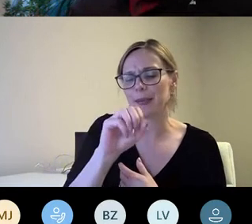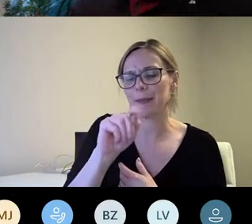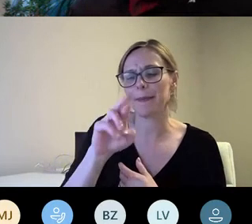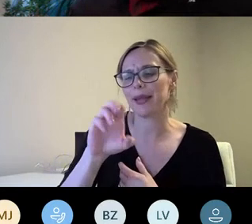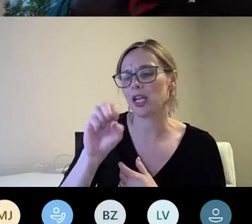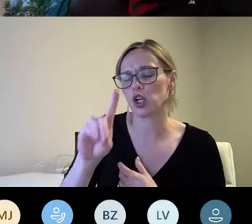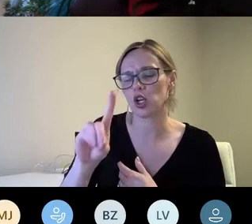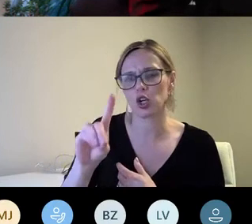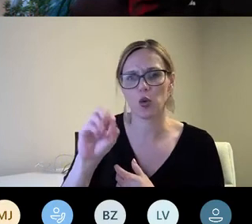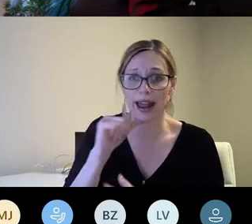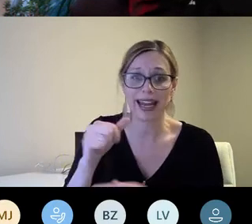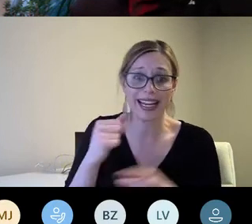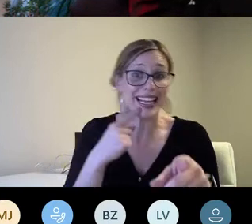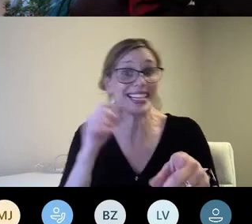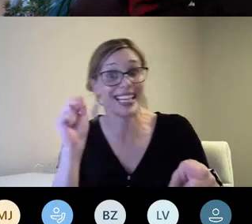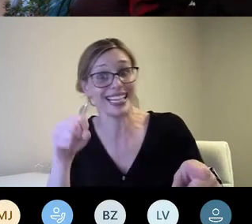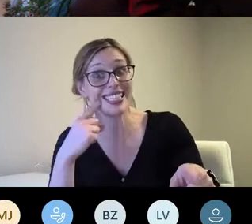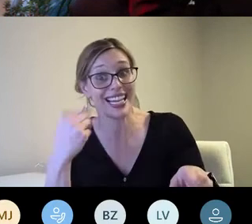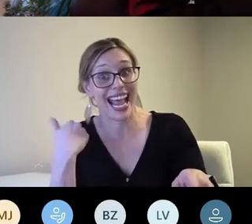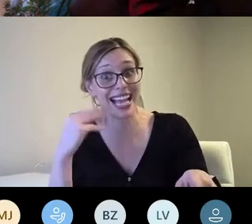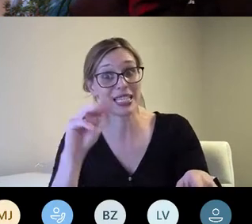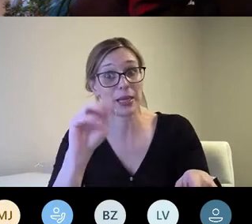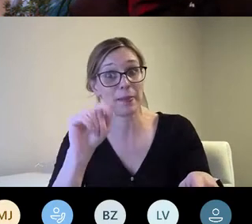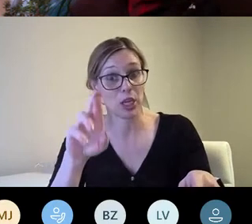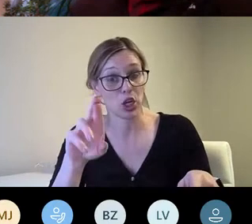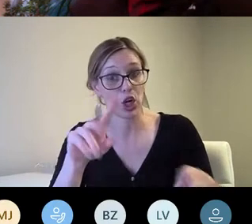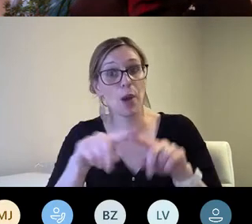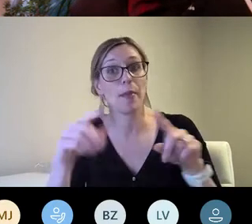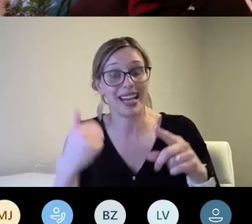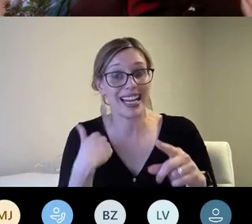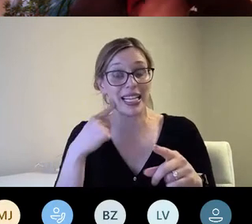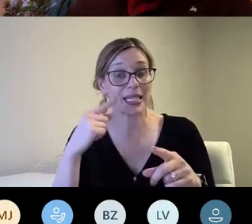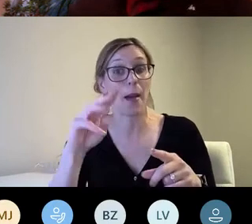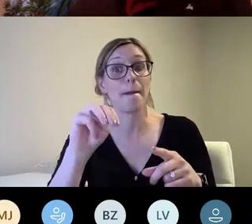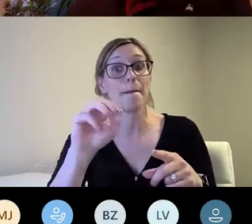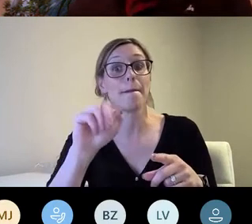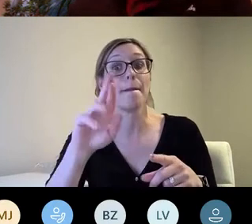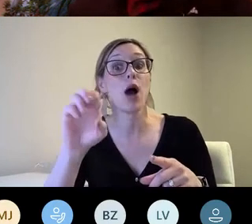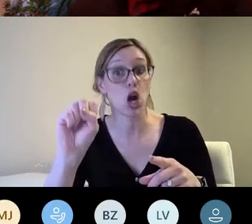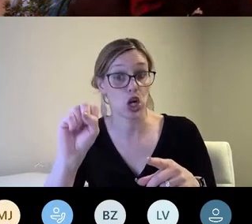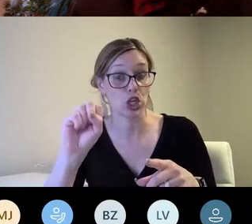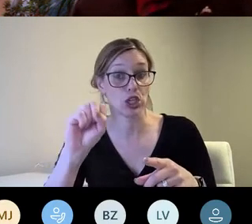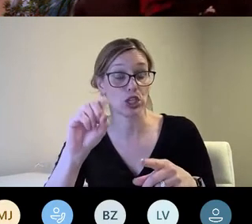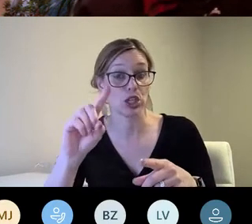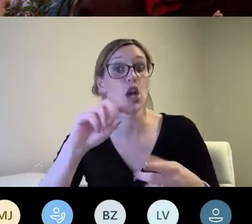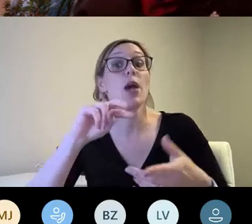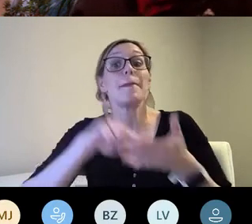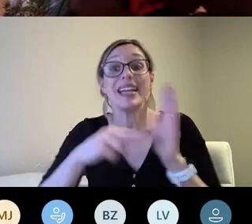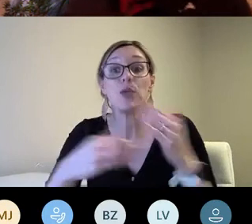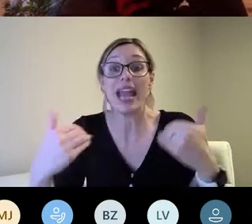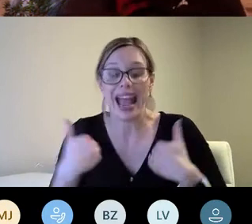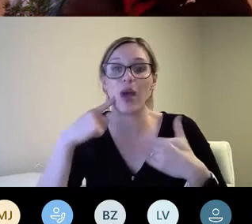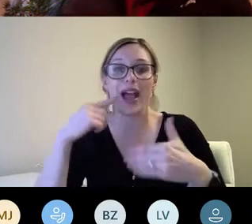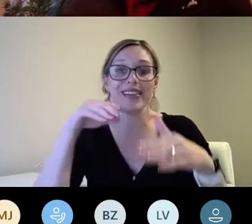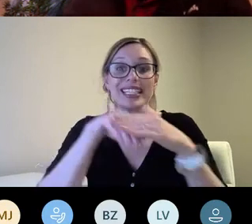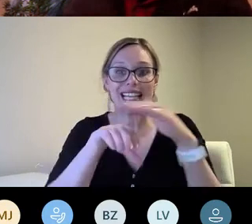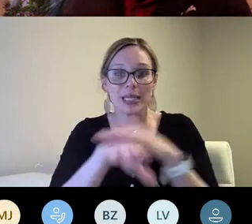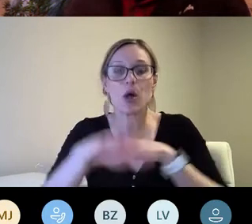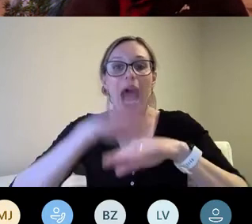marked. So we would have to make sure that we have accessible on-street parking.